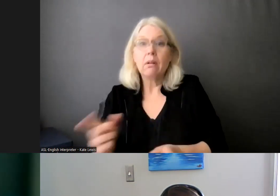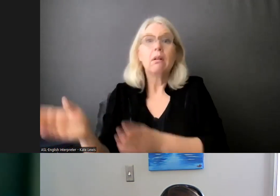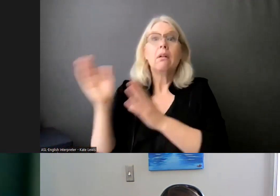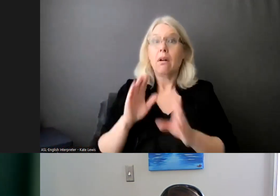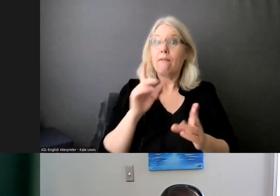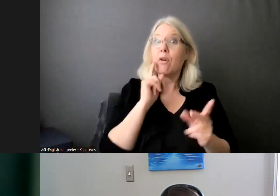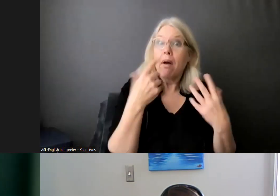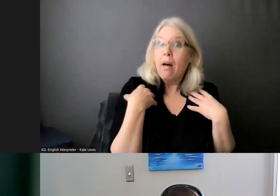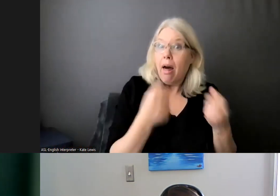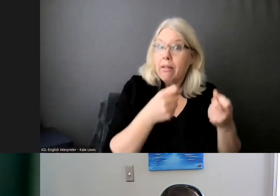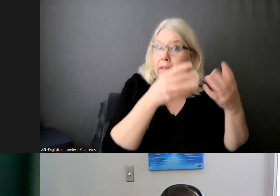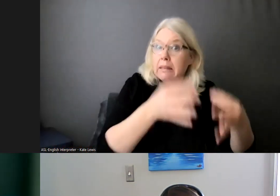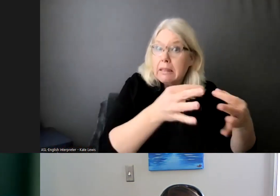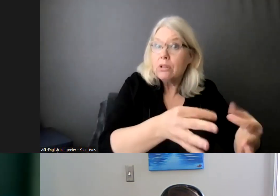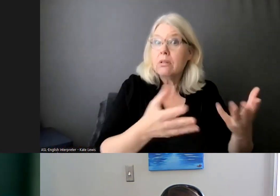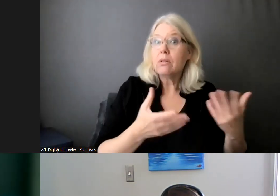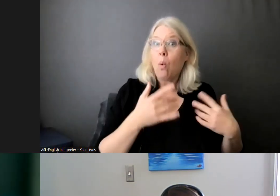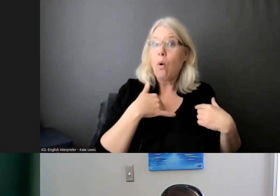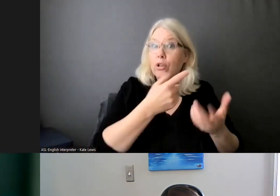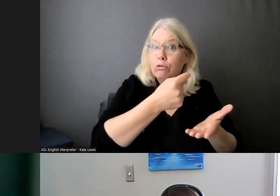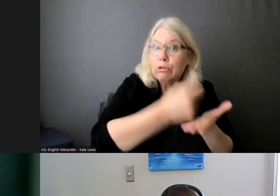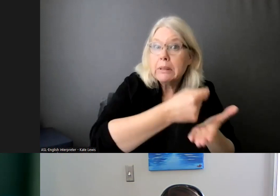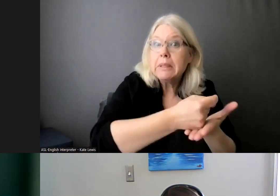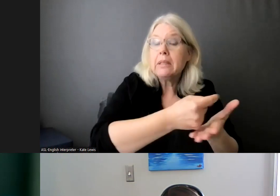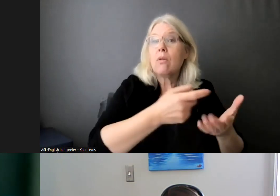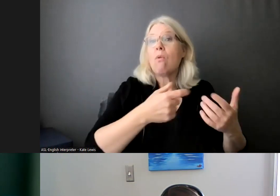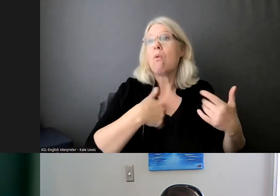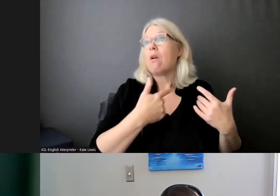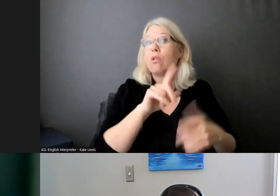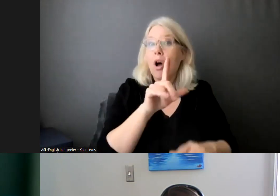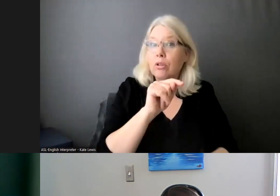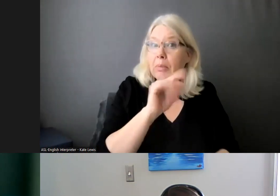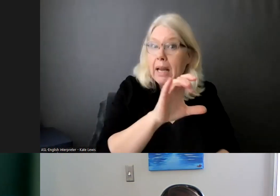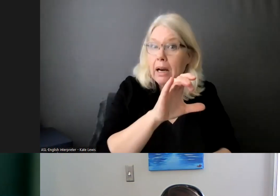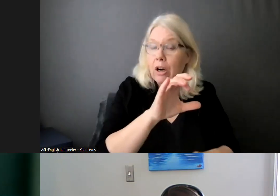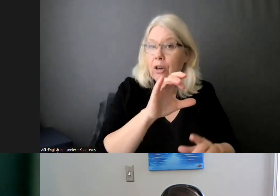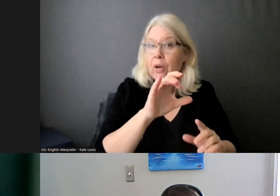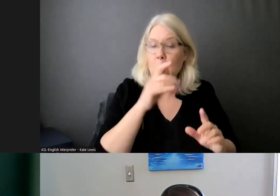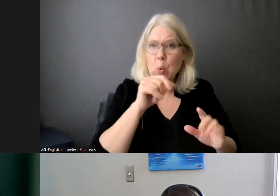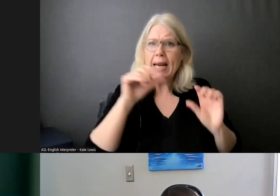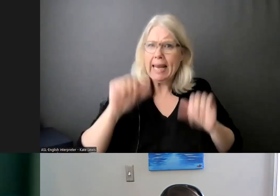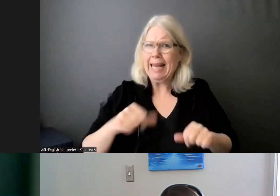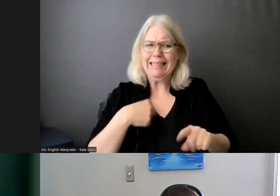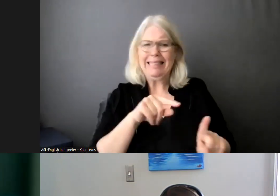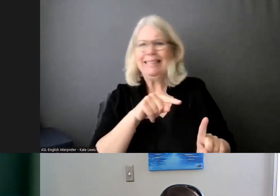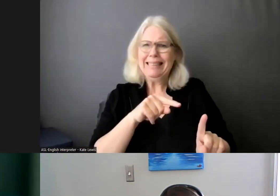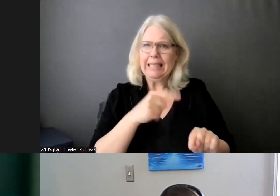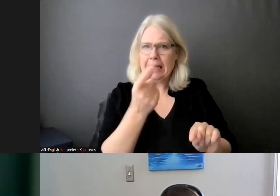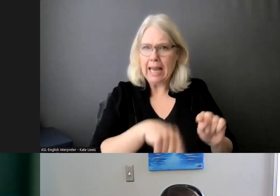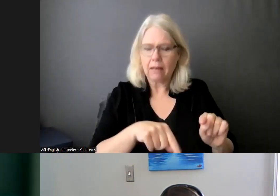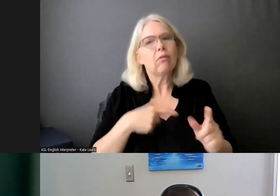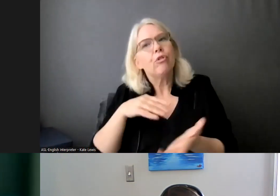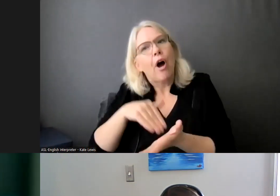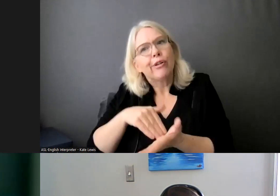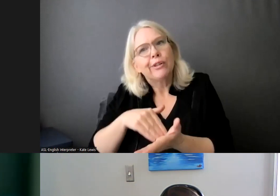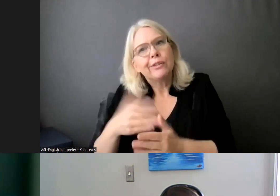medical decisions or of treatment or of long-term care decisions. Lawyers can decide if someone's capable of